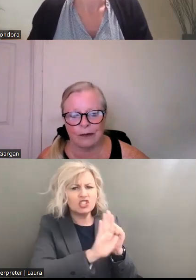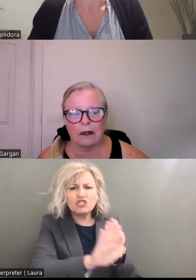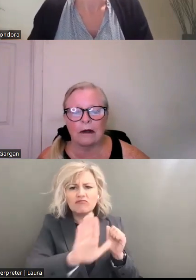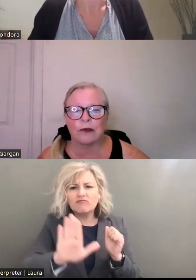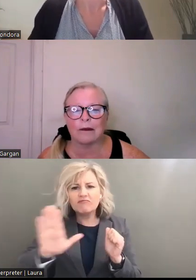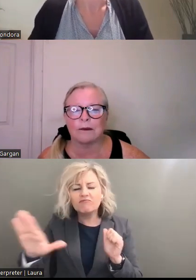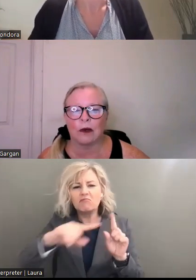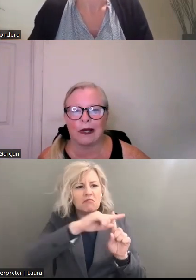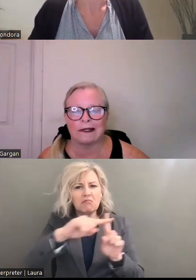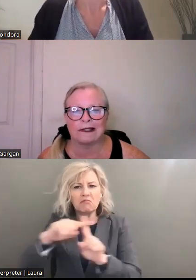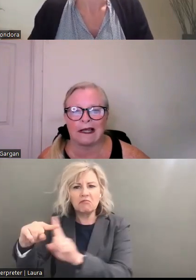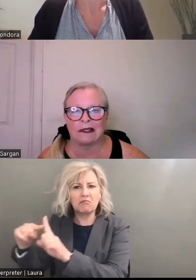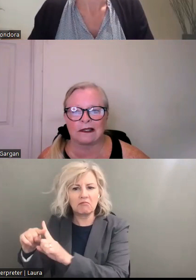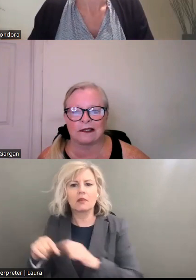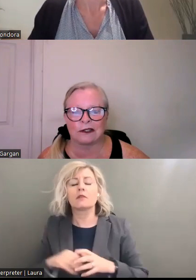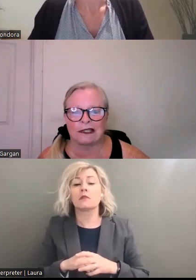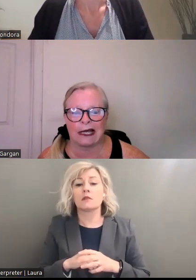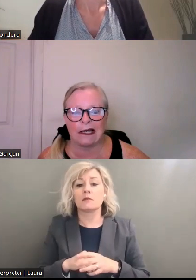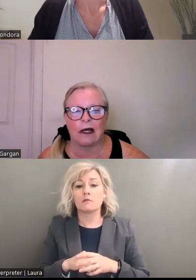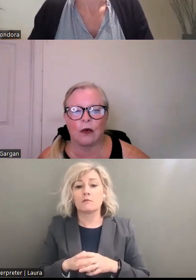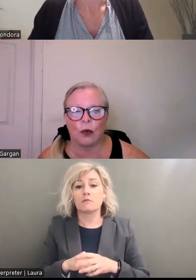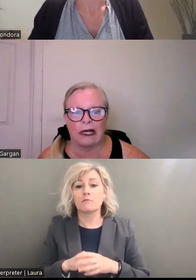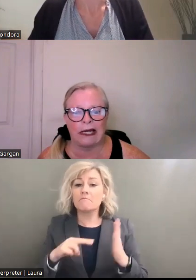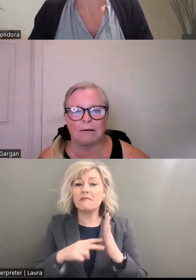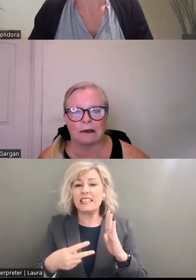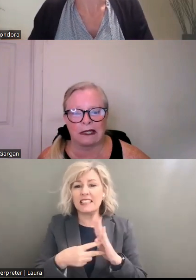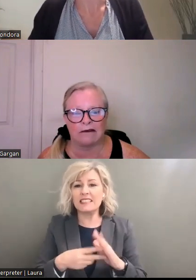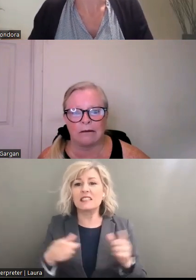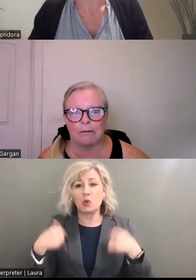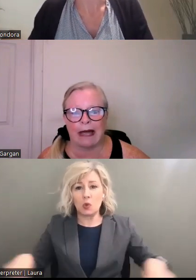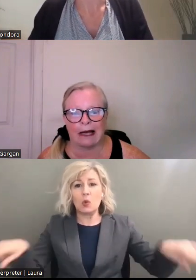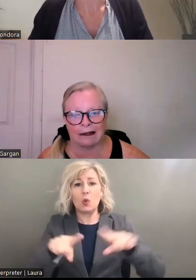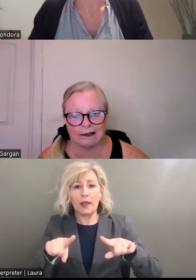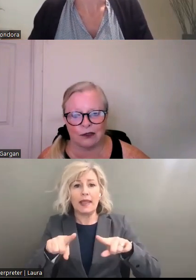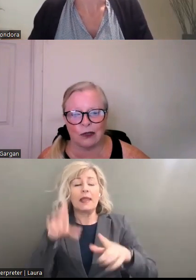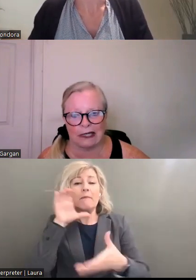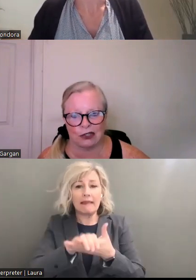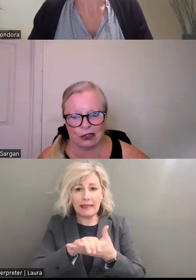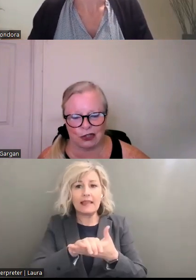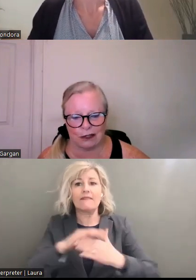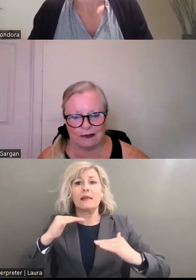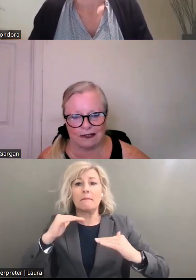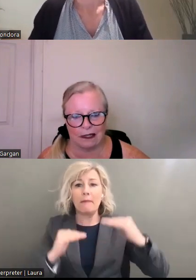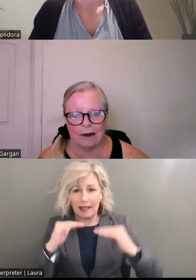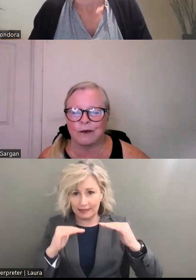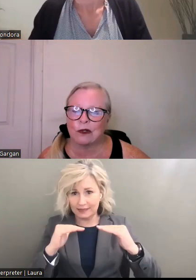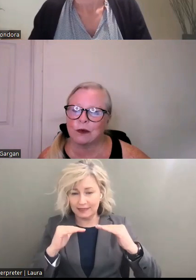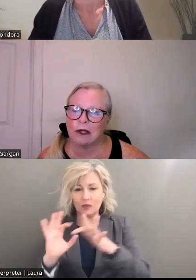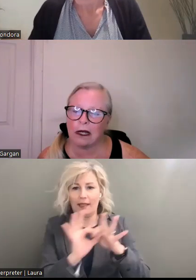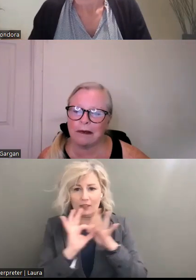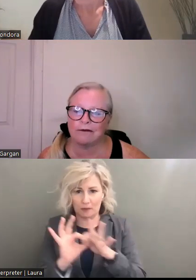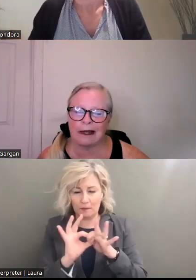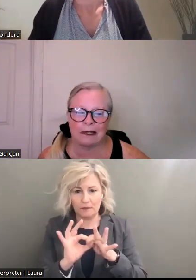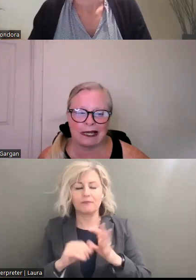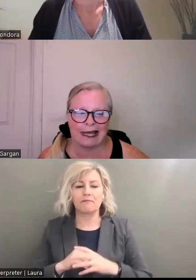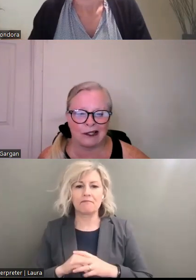offer. Probably a way to say this is to say, we believe in balanced relationships. So as we